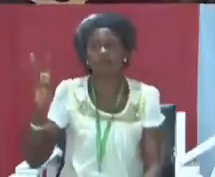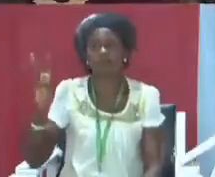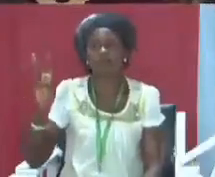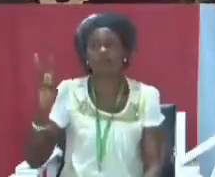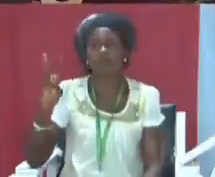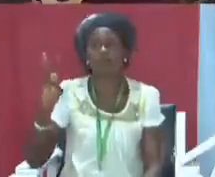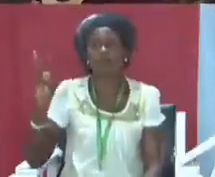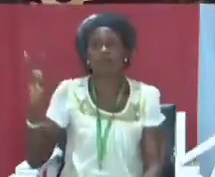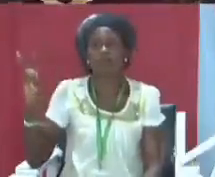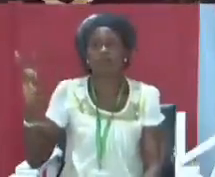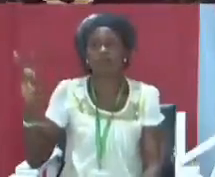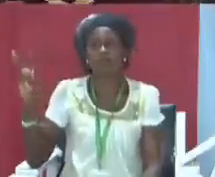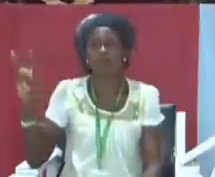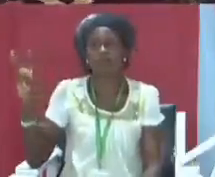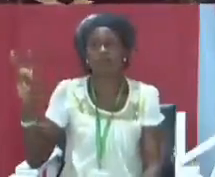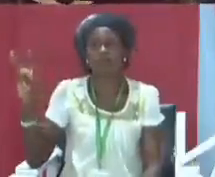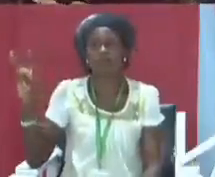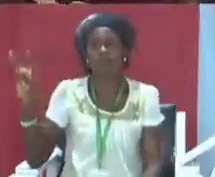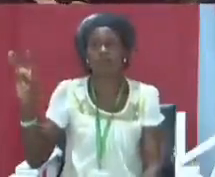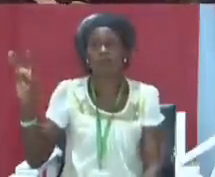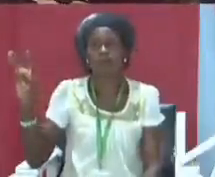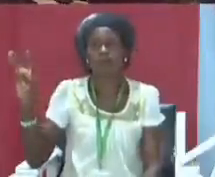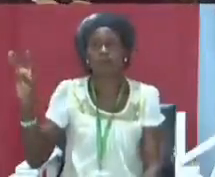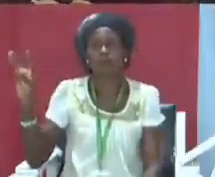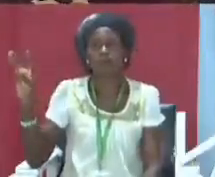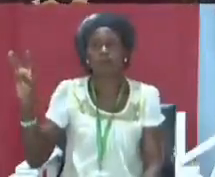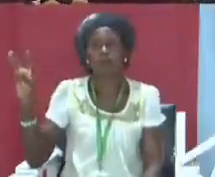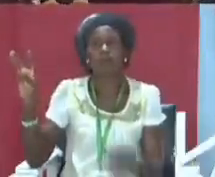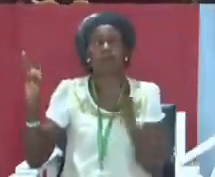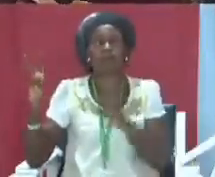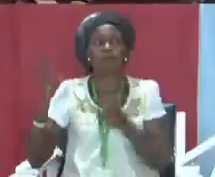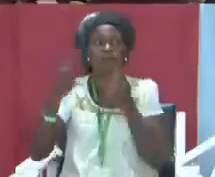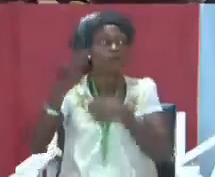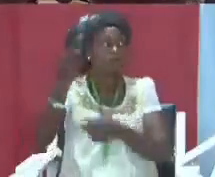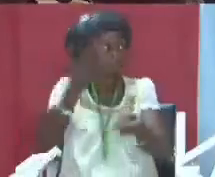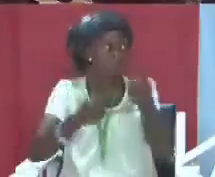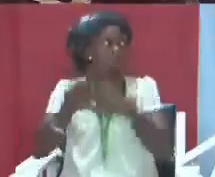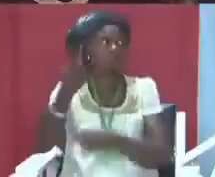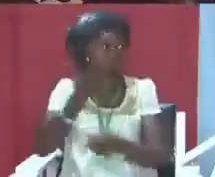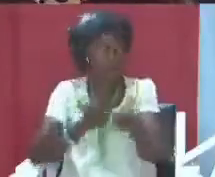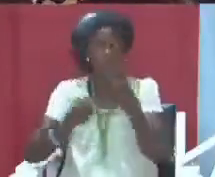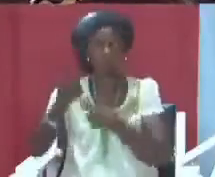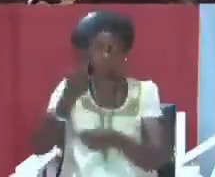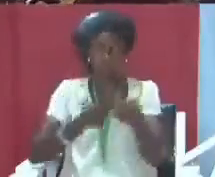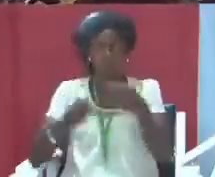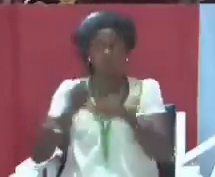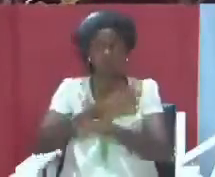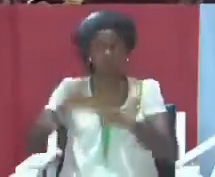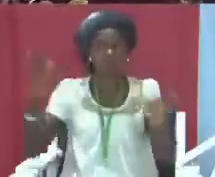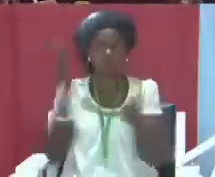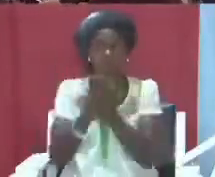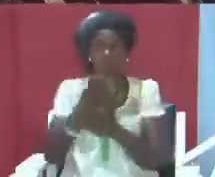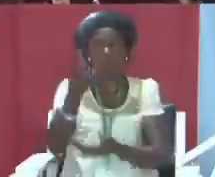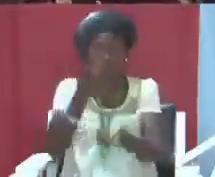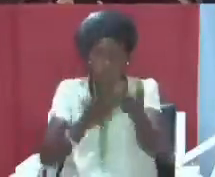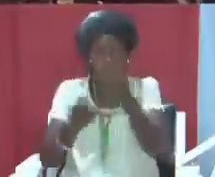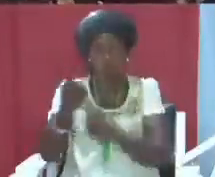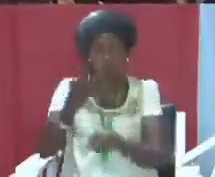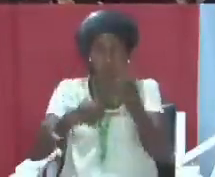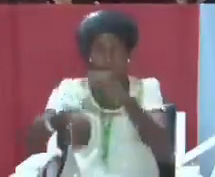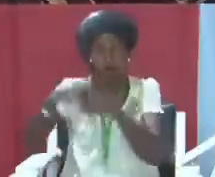I see those of you coming from my right. Please keep coming. Please keep coming. Don't stop. Keep coming.